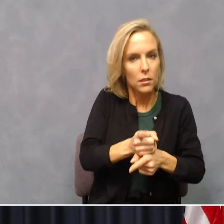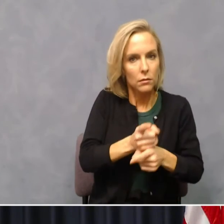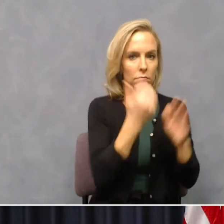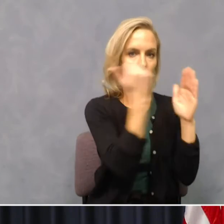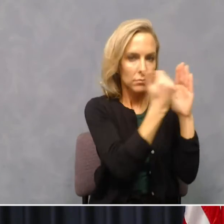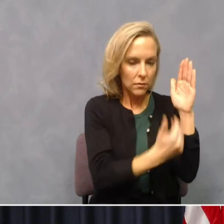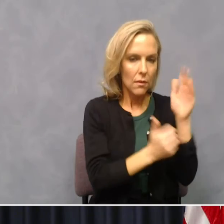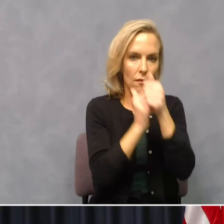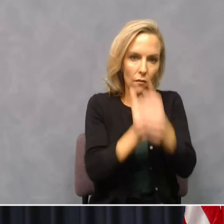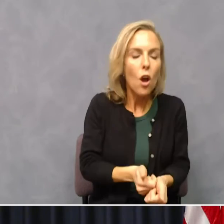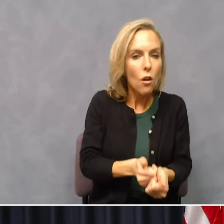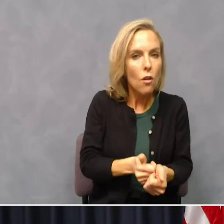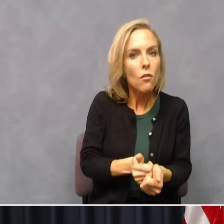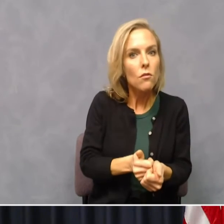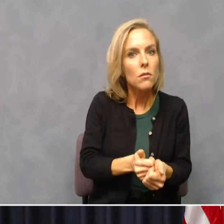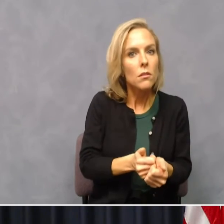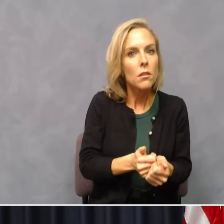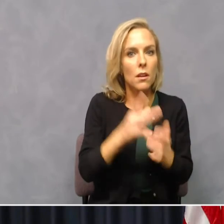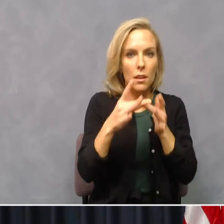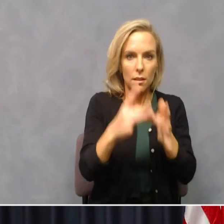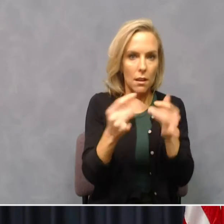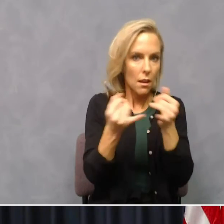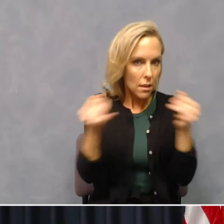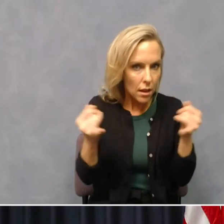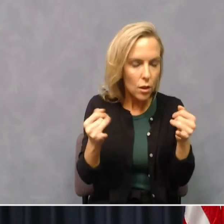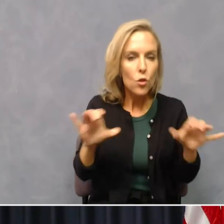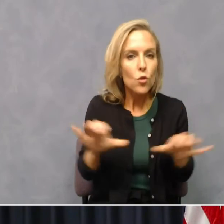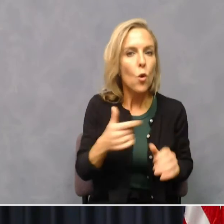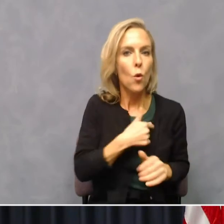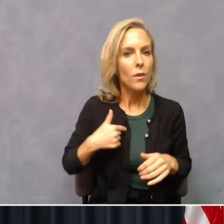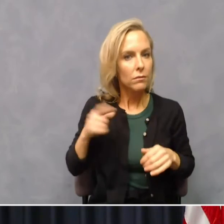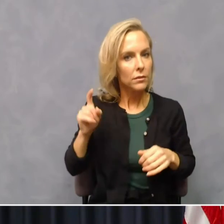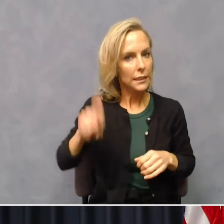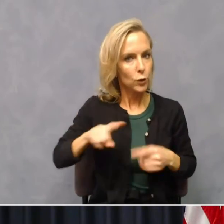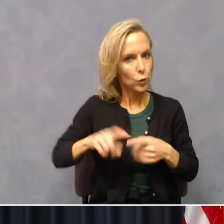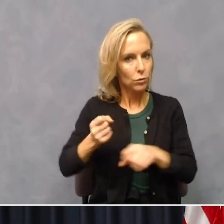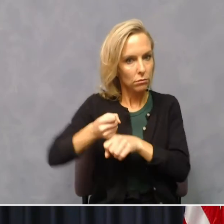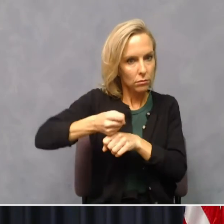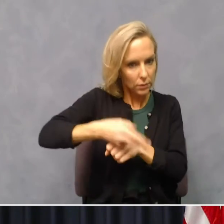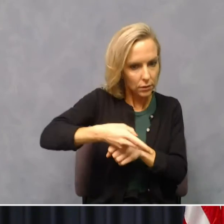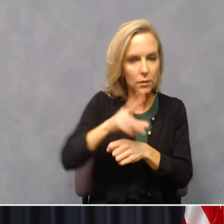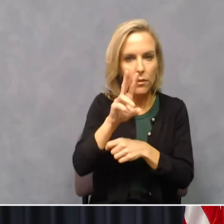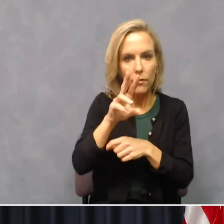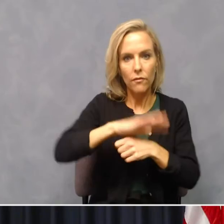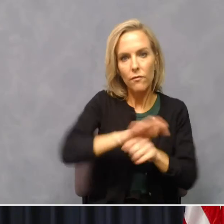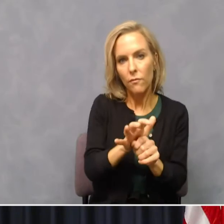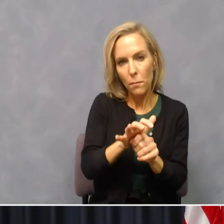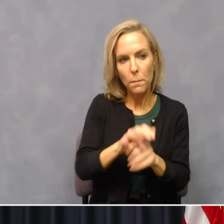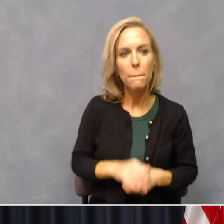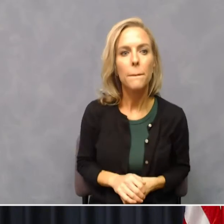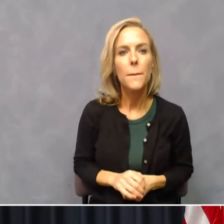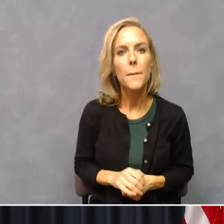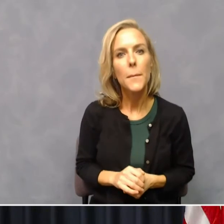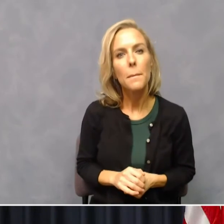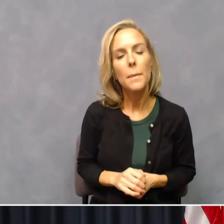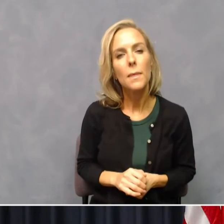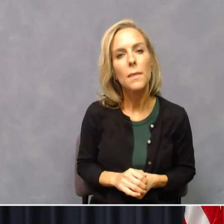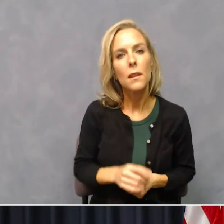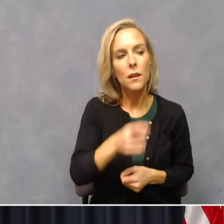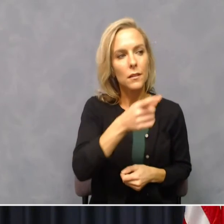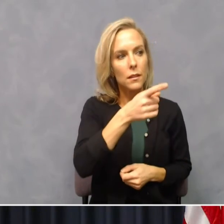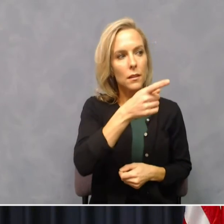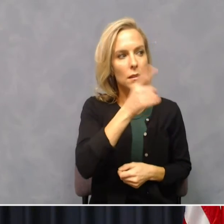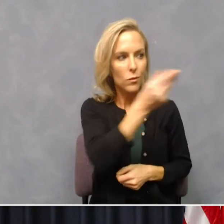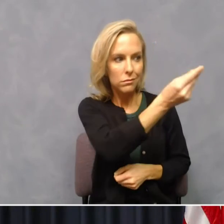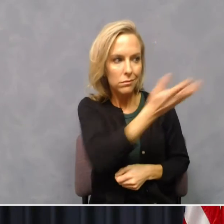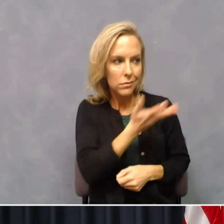on following the guidance and doing what it takes to defeat the virus. I think they'll let me know when we can get that